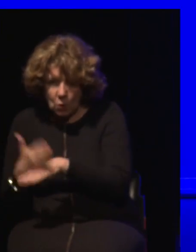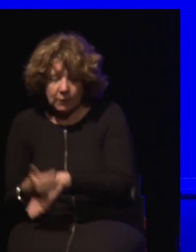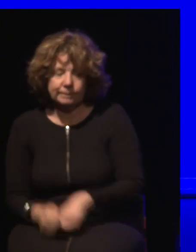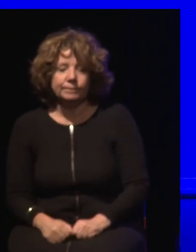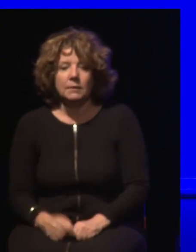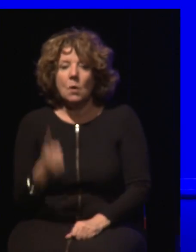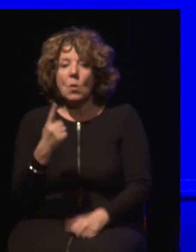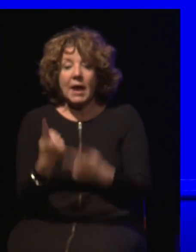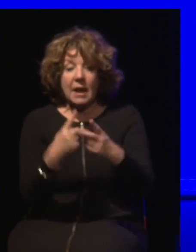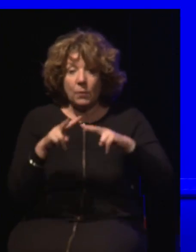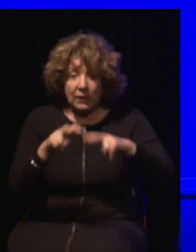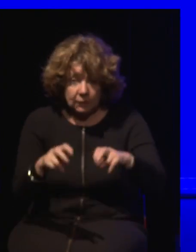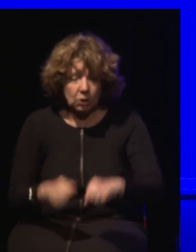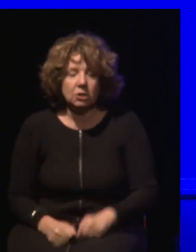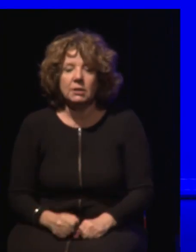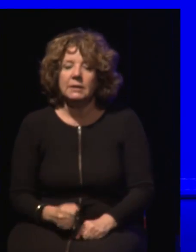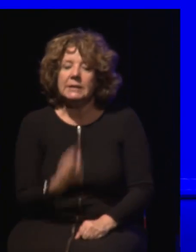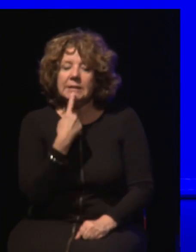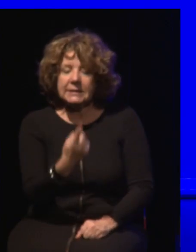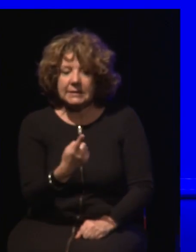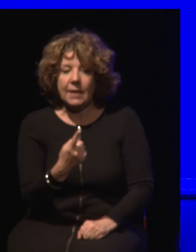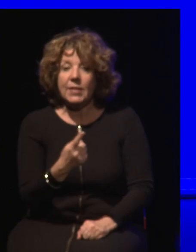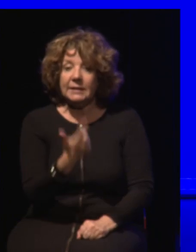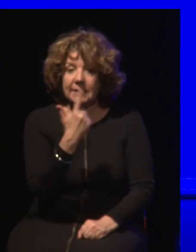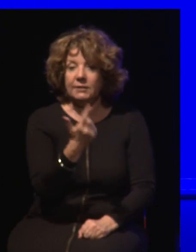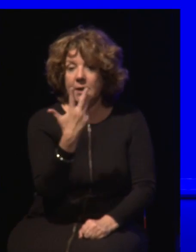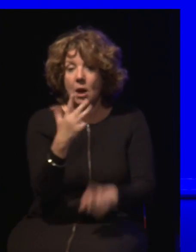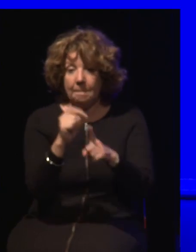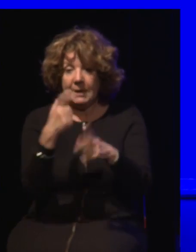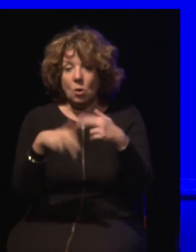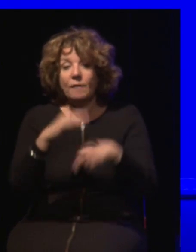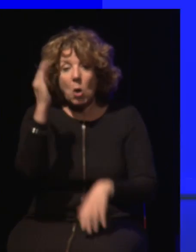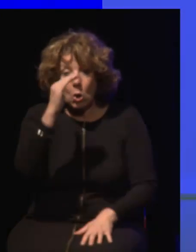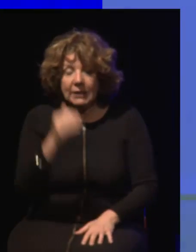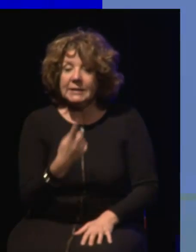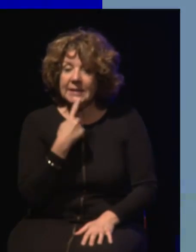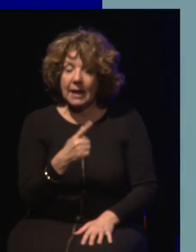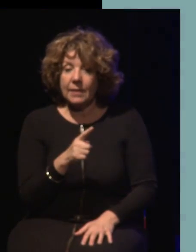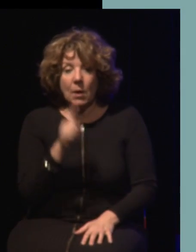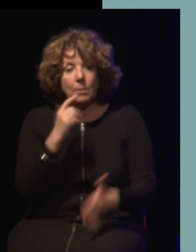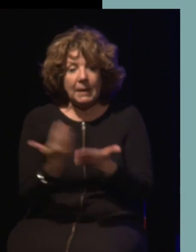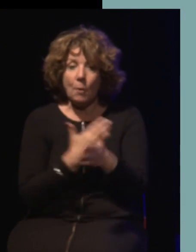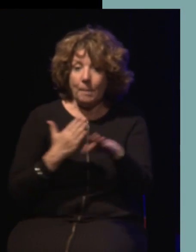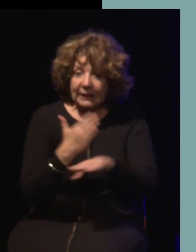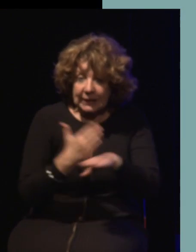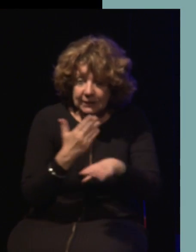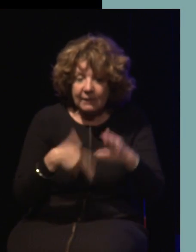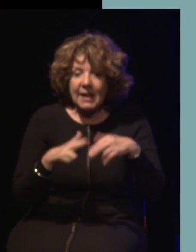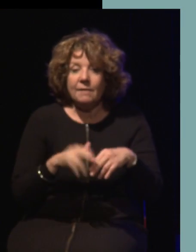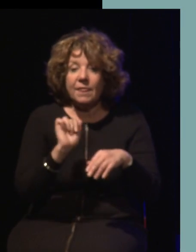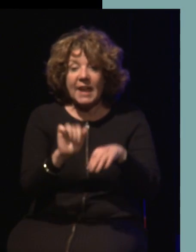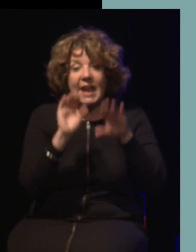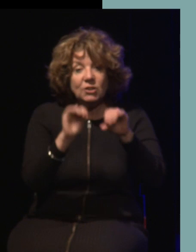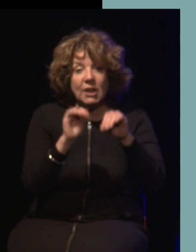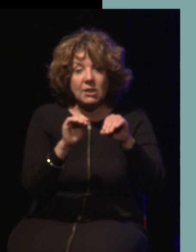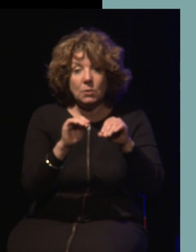A study by Talent LMS found that 79% of learners said that they would be more productive if their